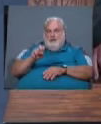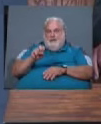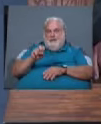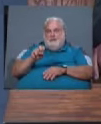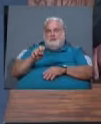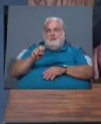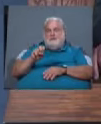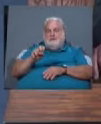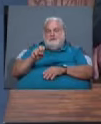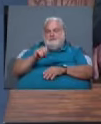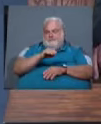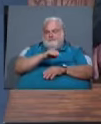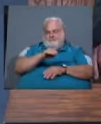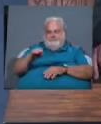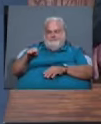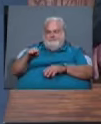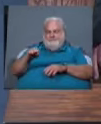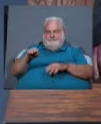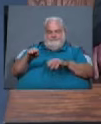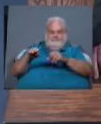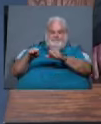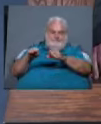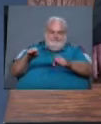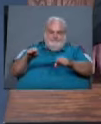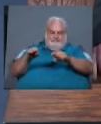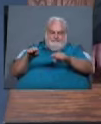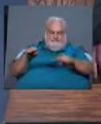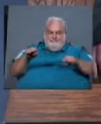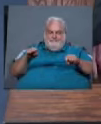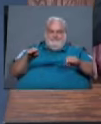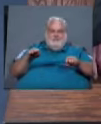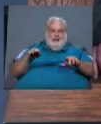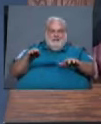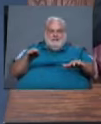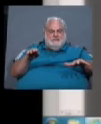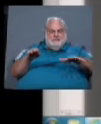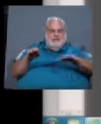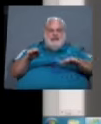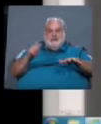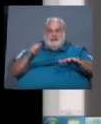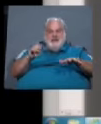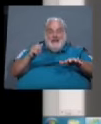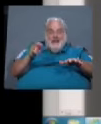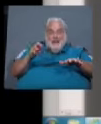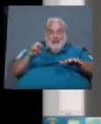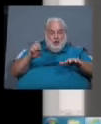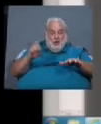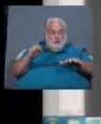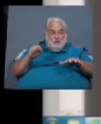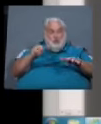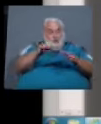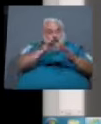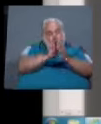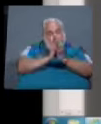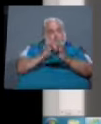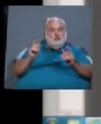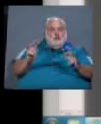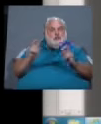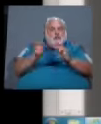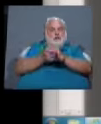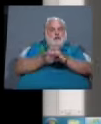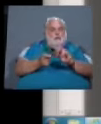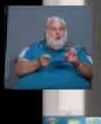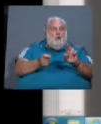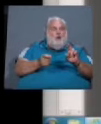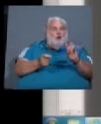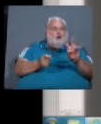of Chenal Parkway. It's a 10-acre site, and the request before you is to rezone it from